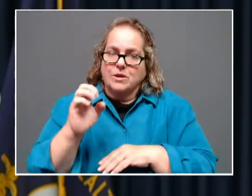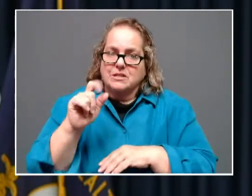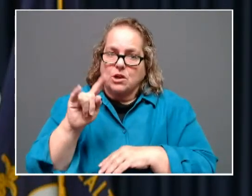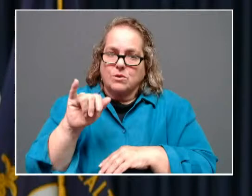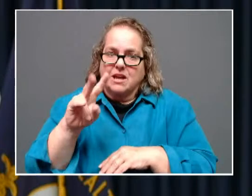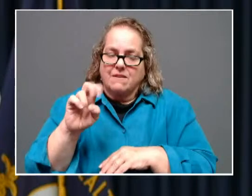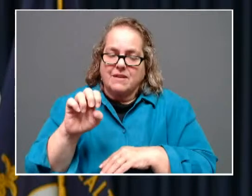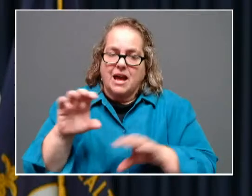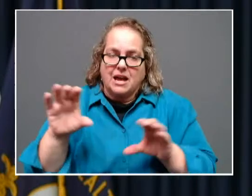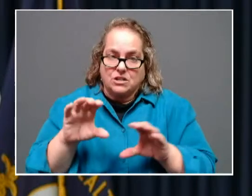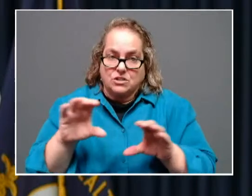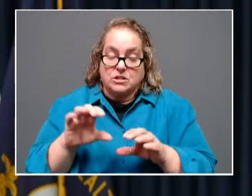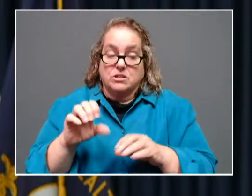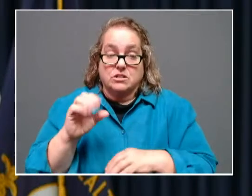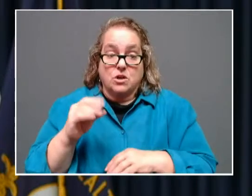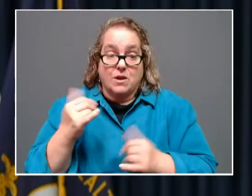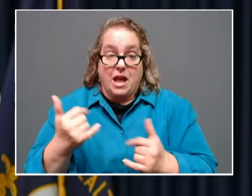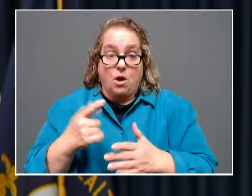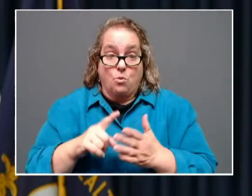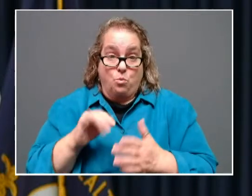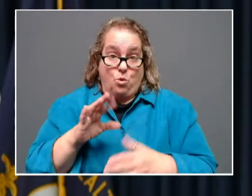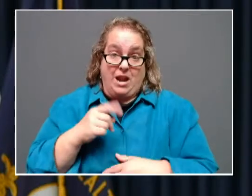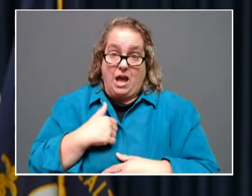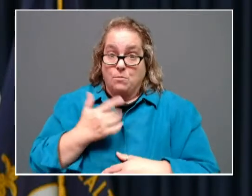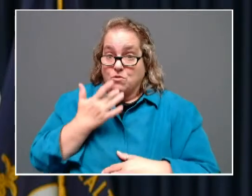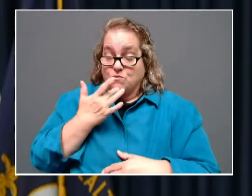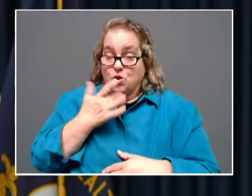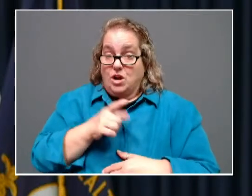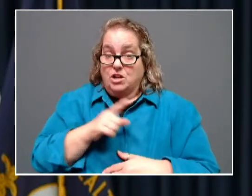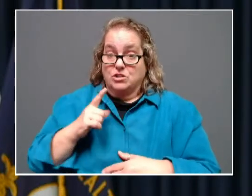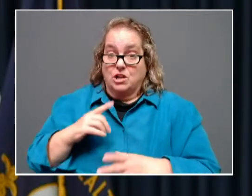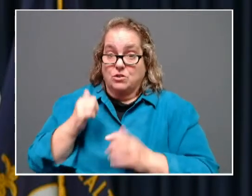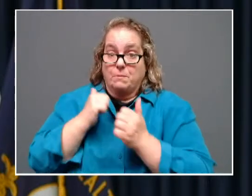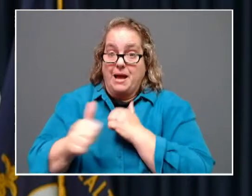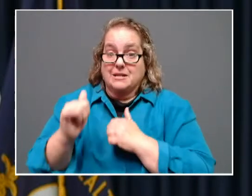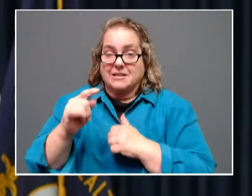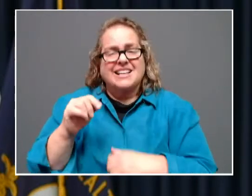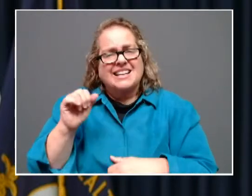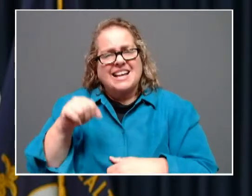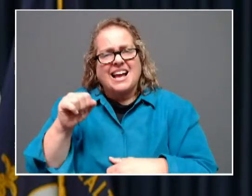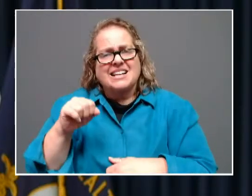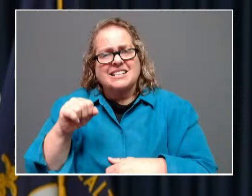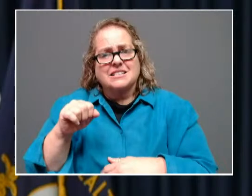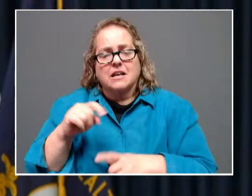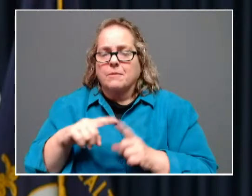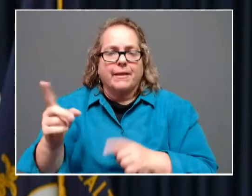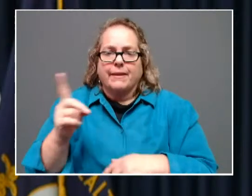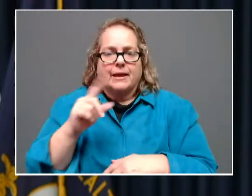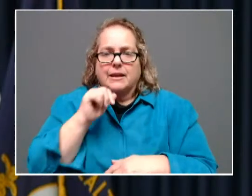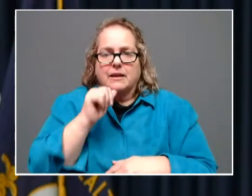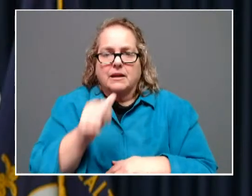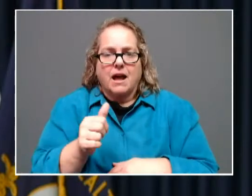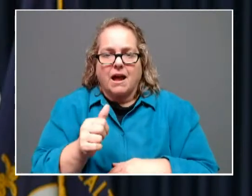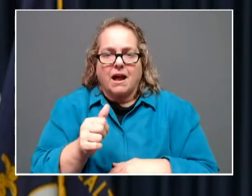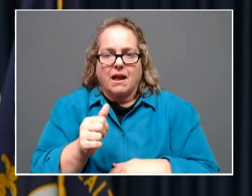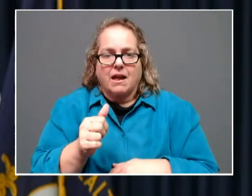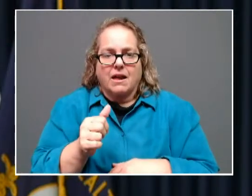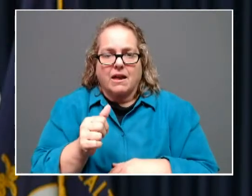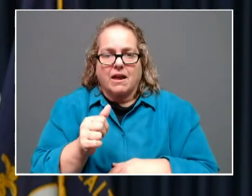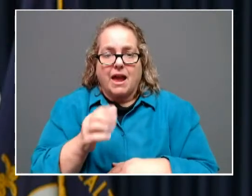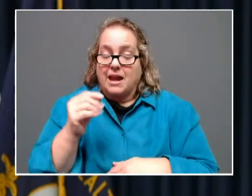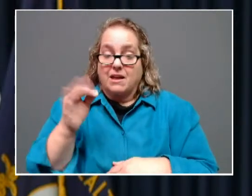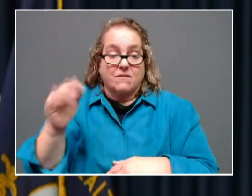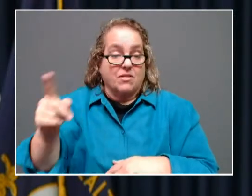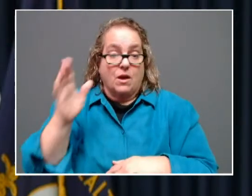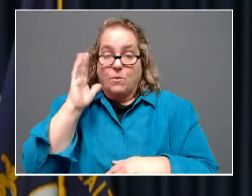executive action. Now, would I prefer that the legislature had passed it? Yes, but they didn't. And if they are not going to take action,